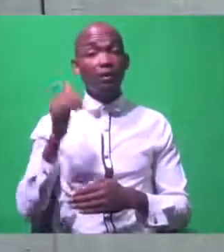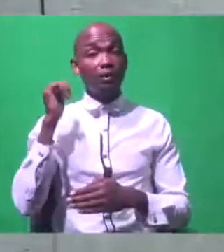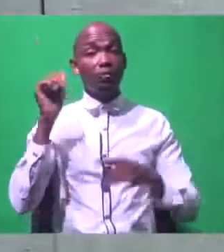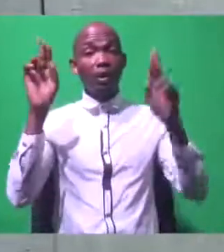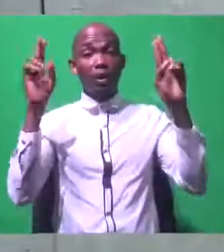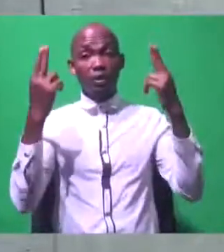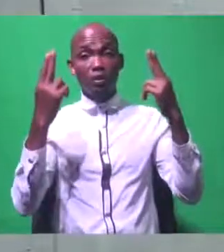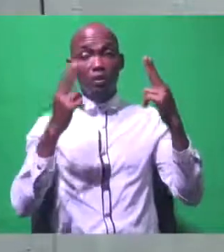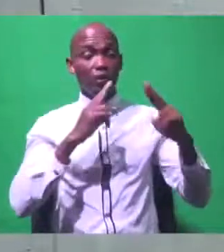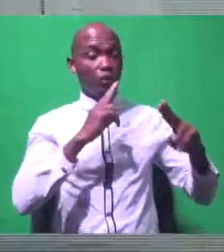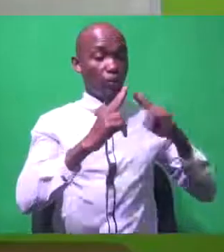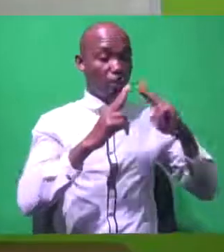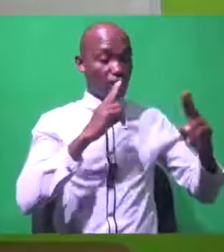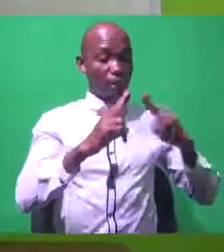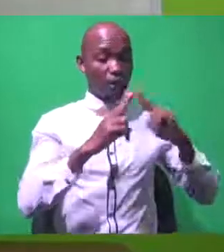we discussed